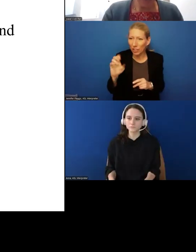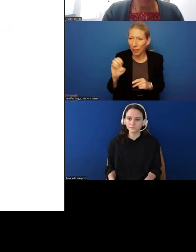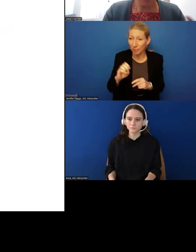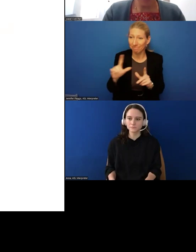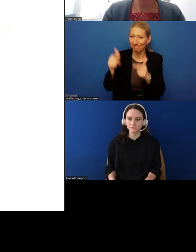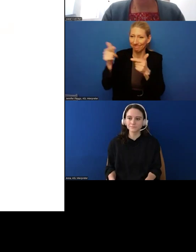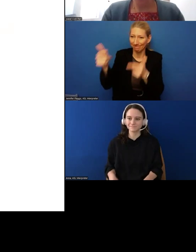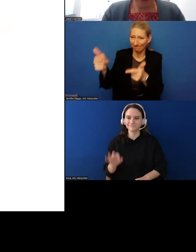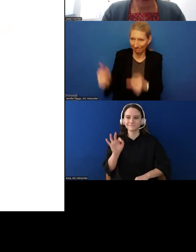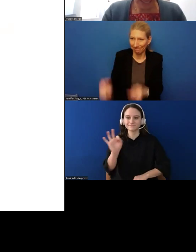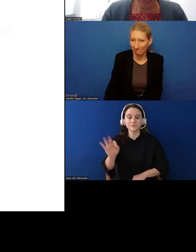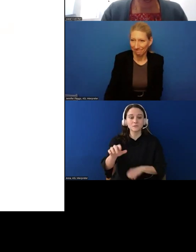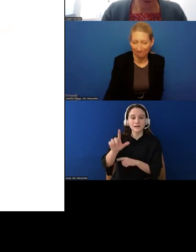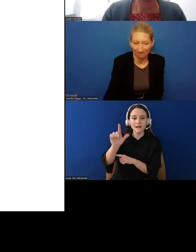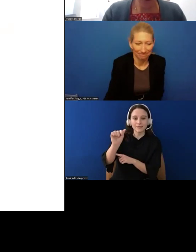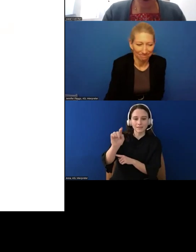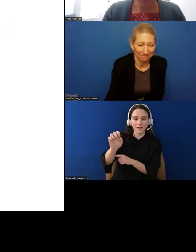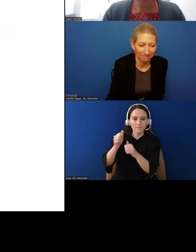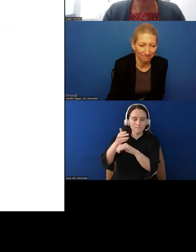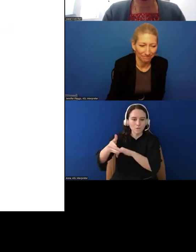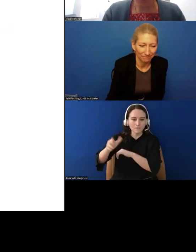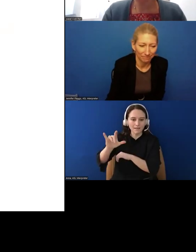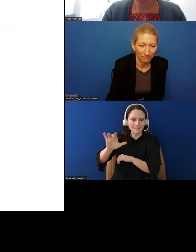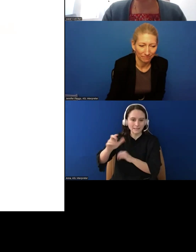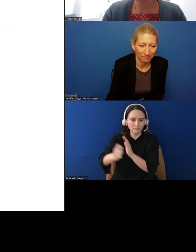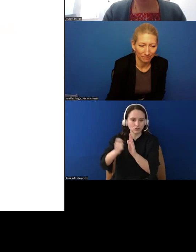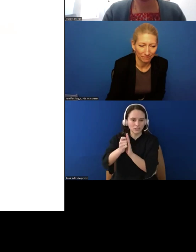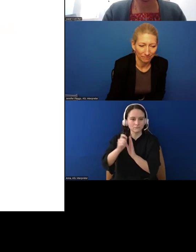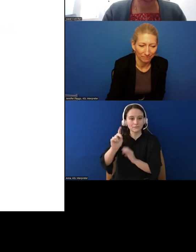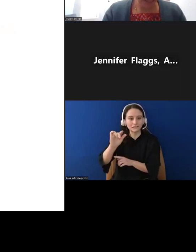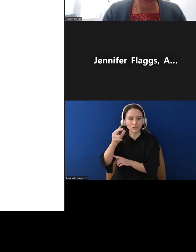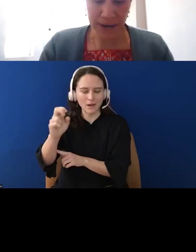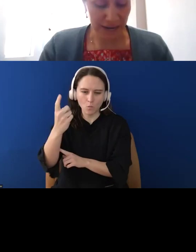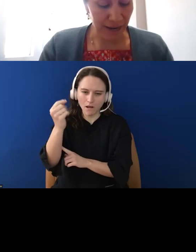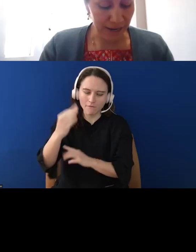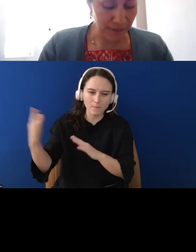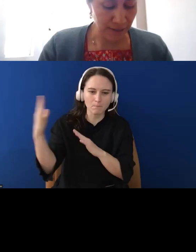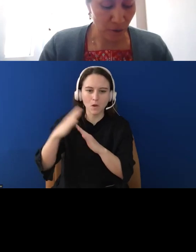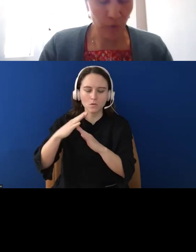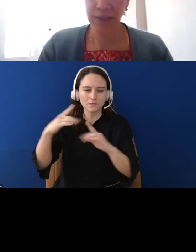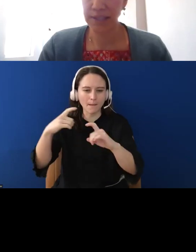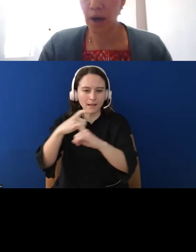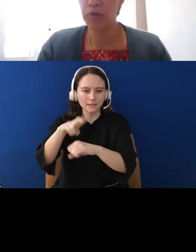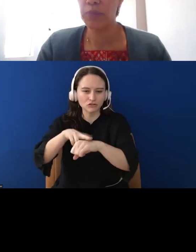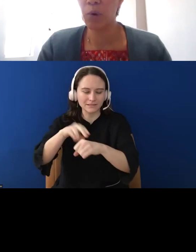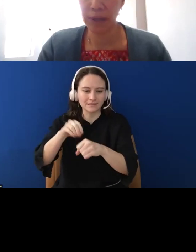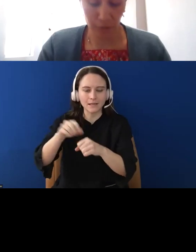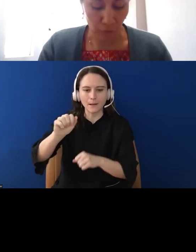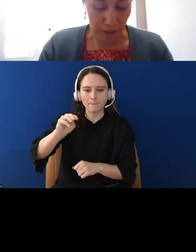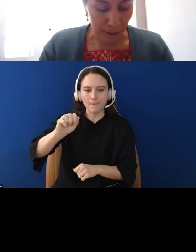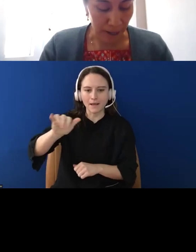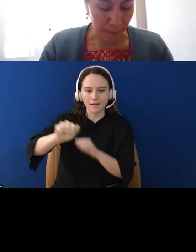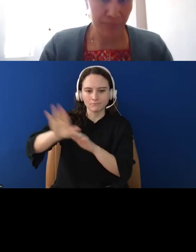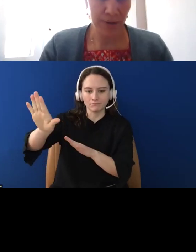During the late postclassic period, the K'iche was one of the most complex nations in the Maya highlands of what is now the Republic